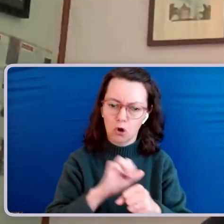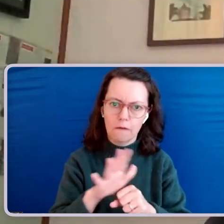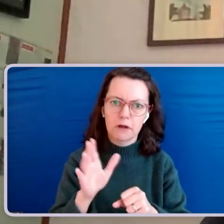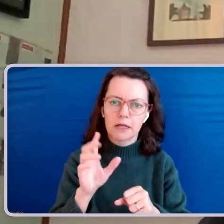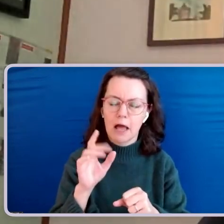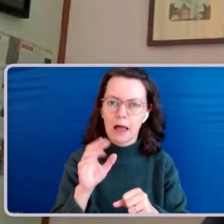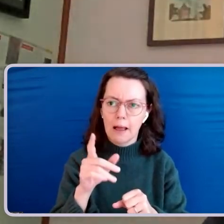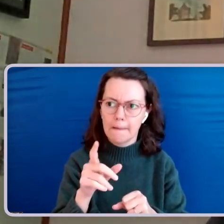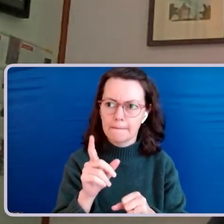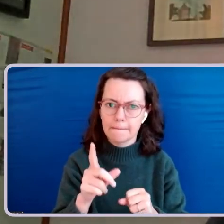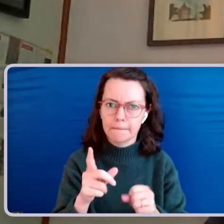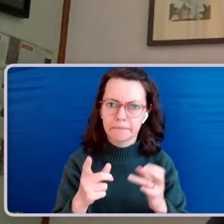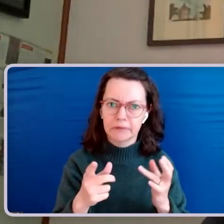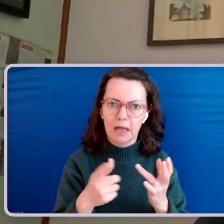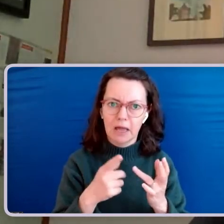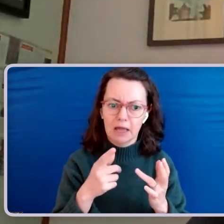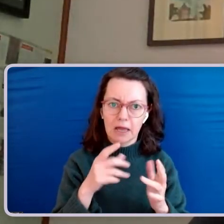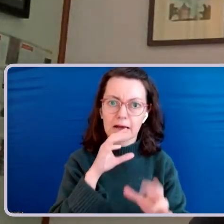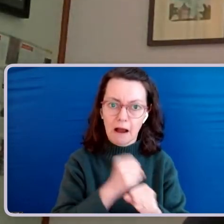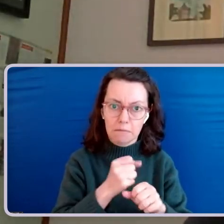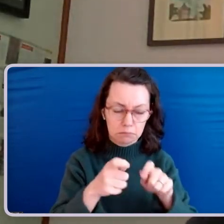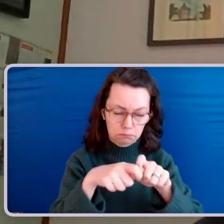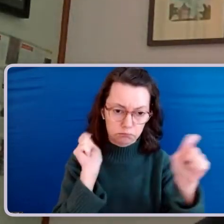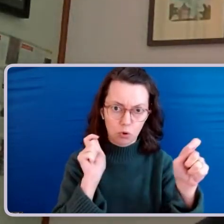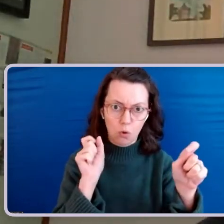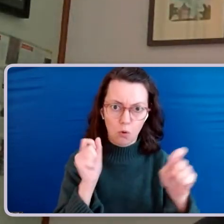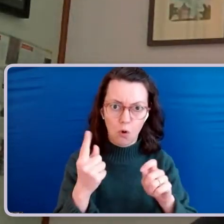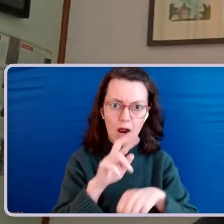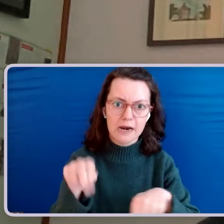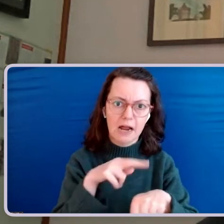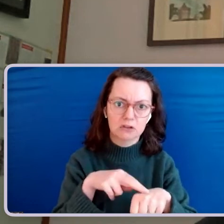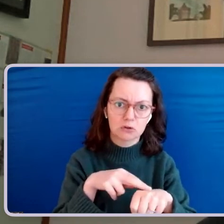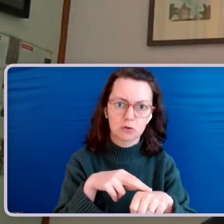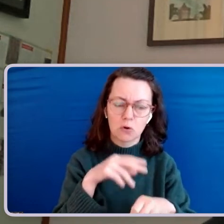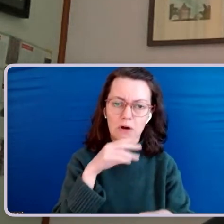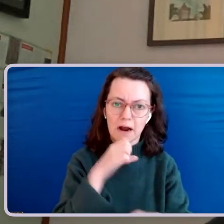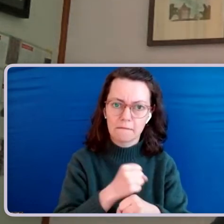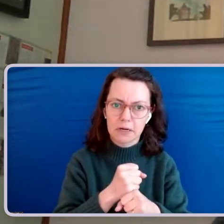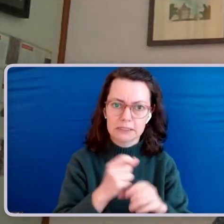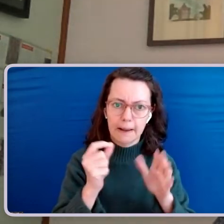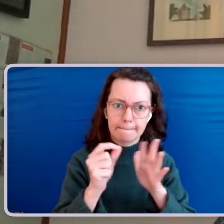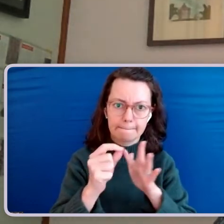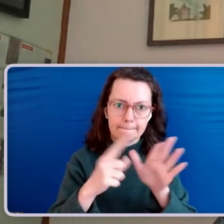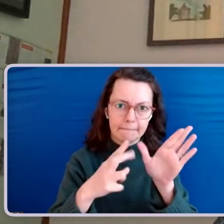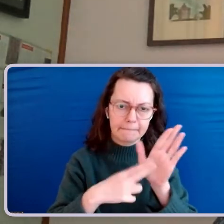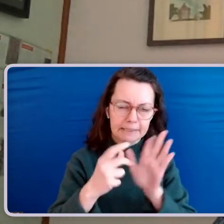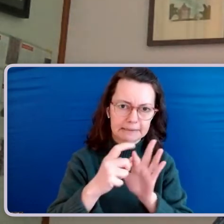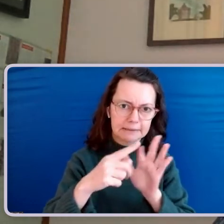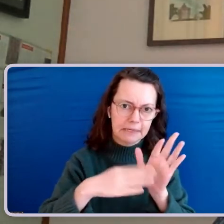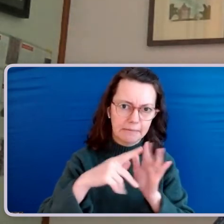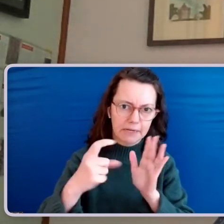The Abbott government actually ripped up the national government's pandemic response that